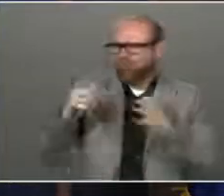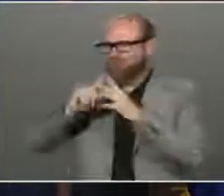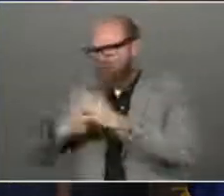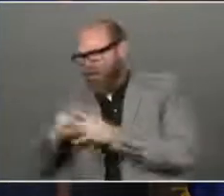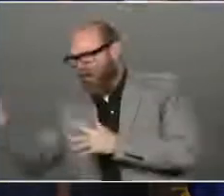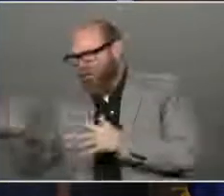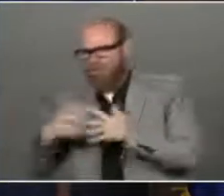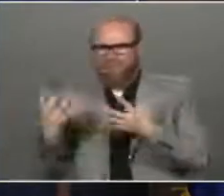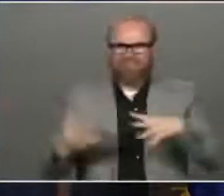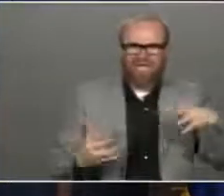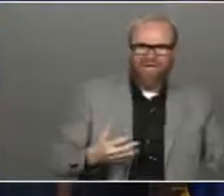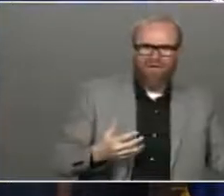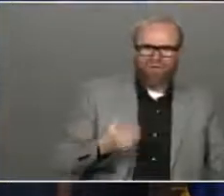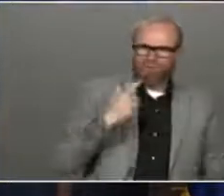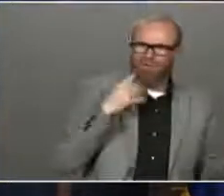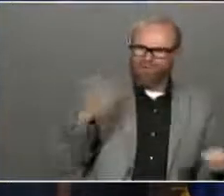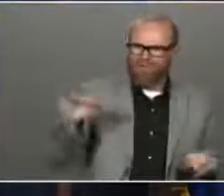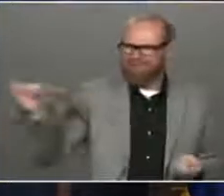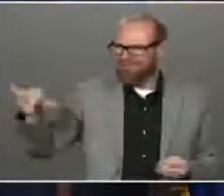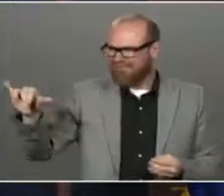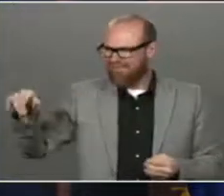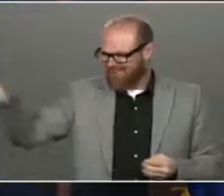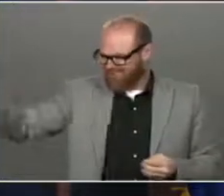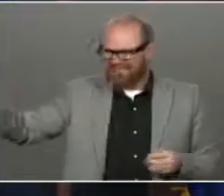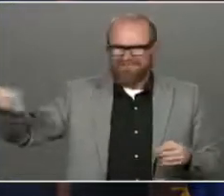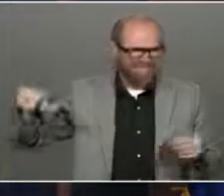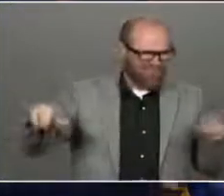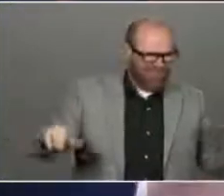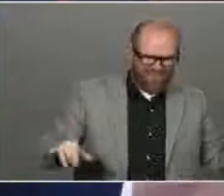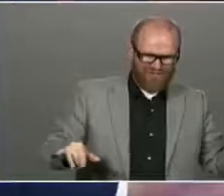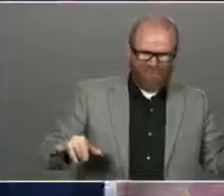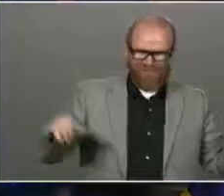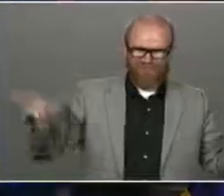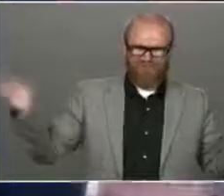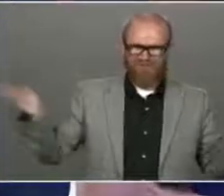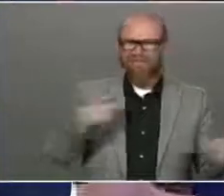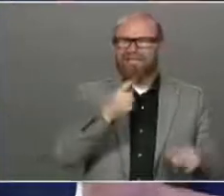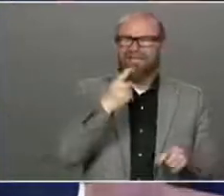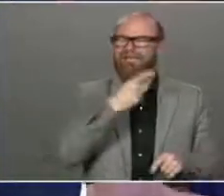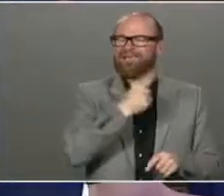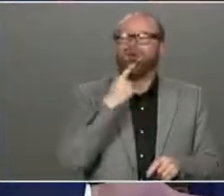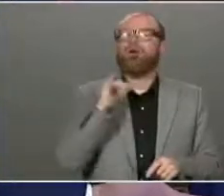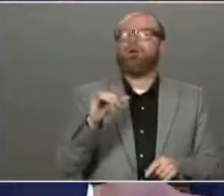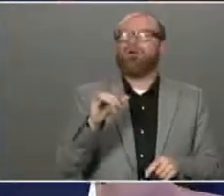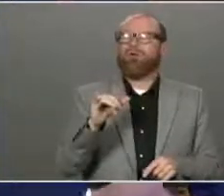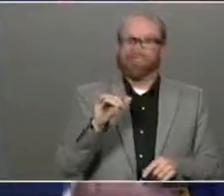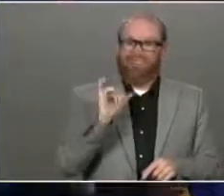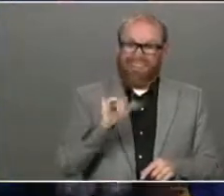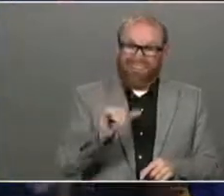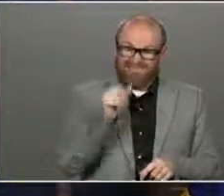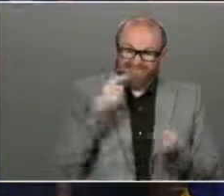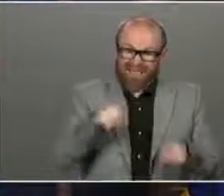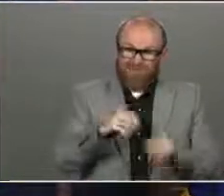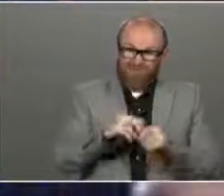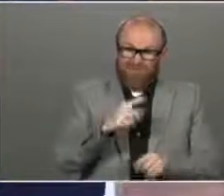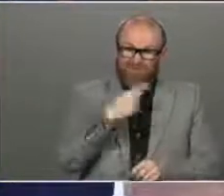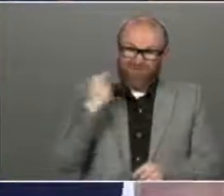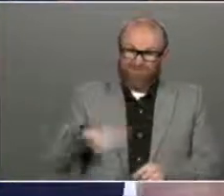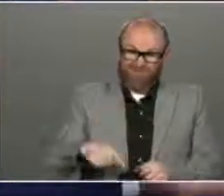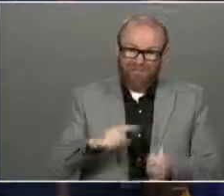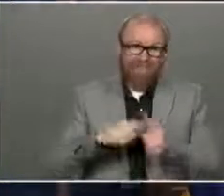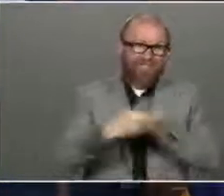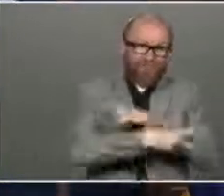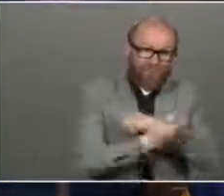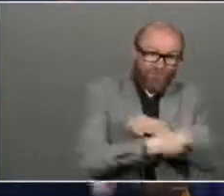comes out? They said, well, the same amount we put in comes out at the other end. And they just laughed because in Russia that doesn't happen. It gets stolen, it leaks out